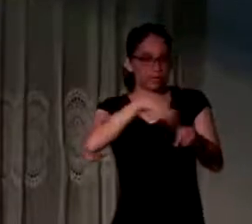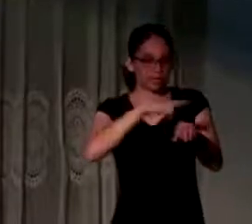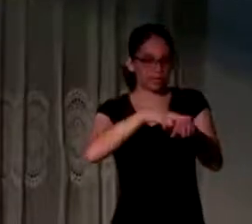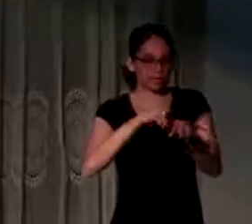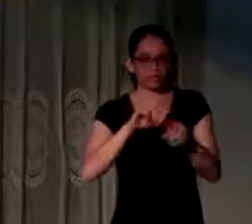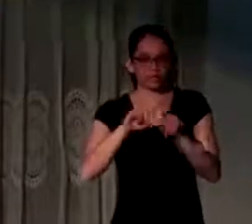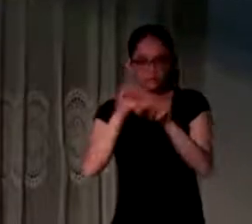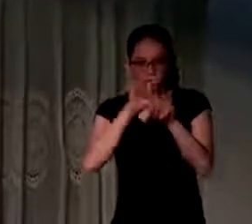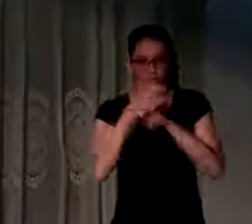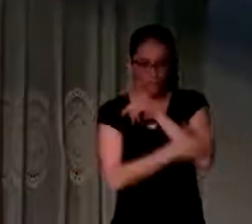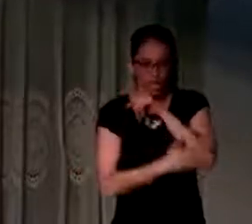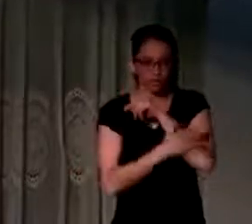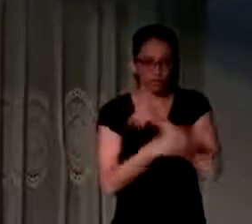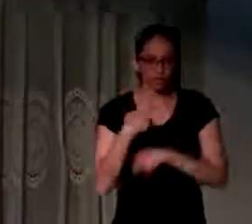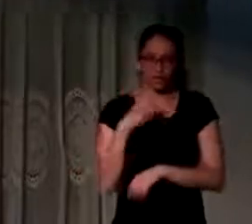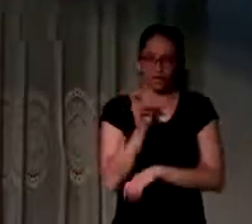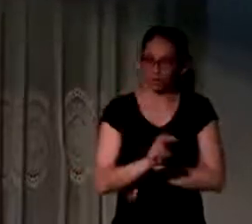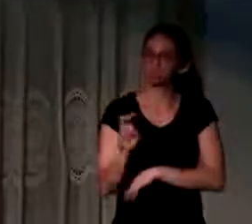world.